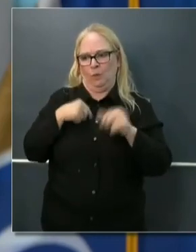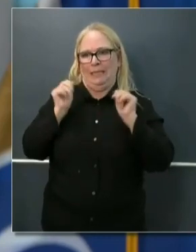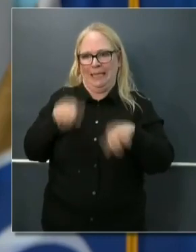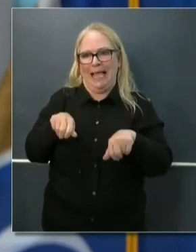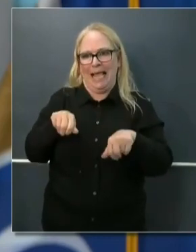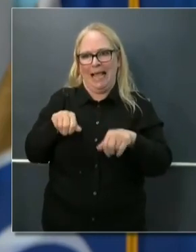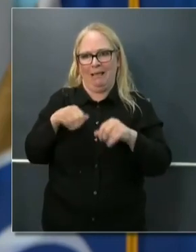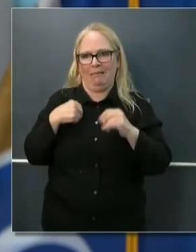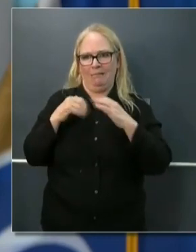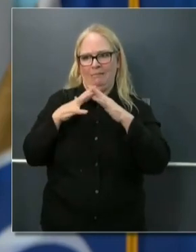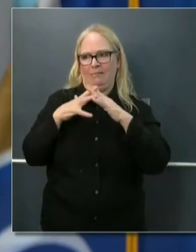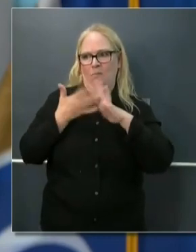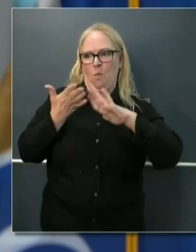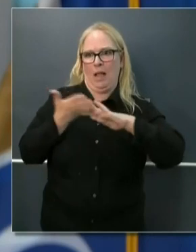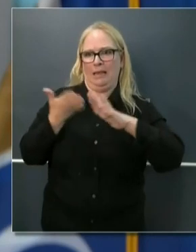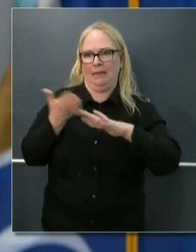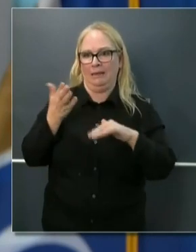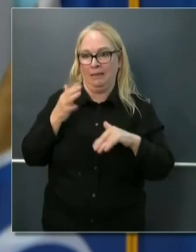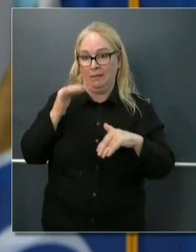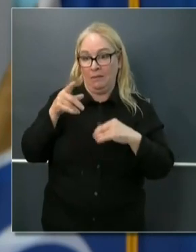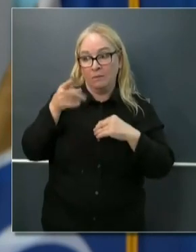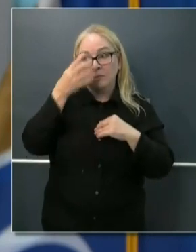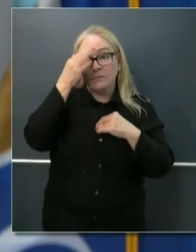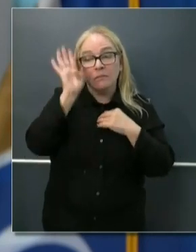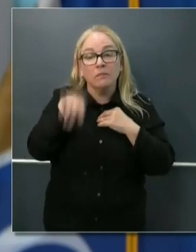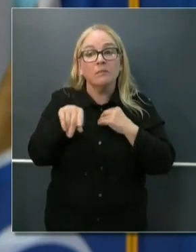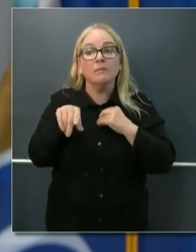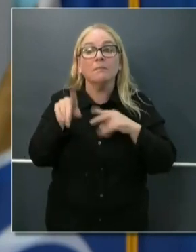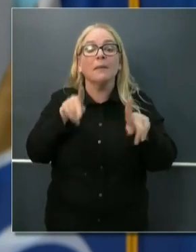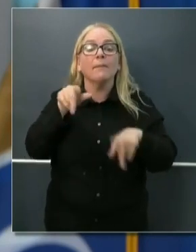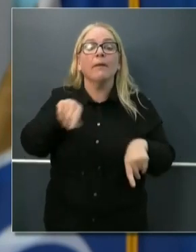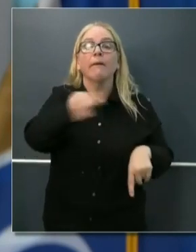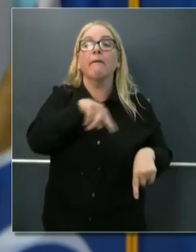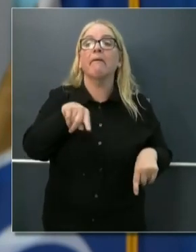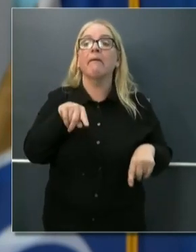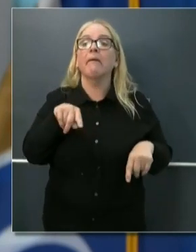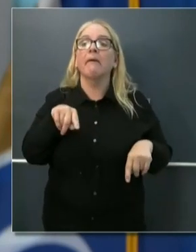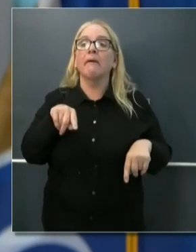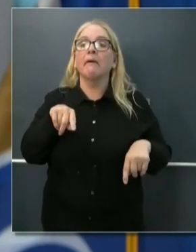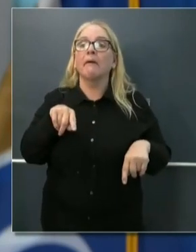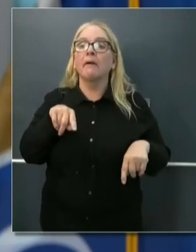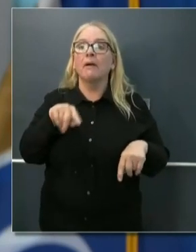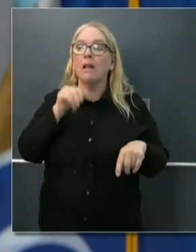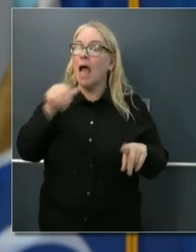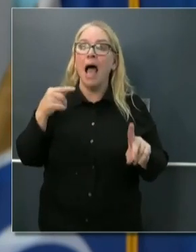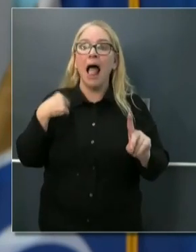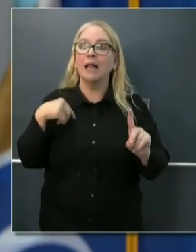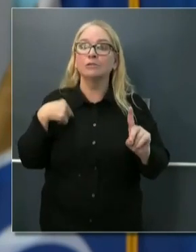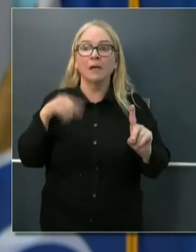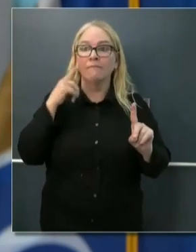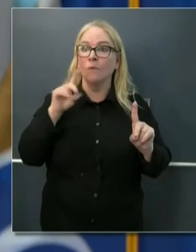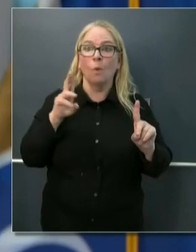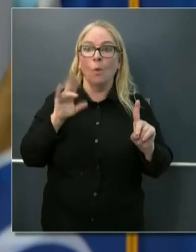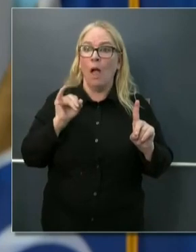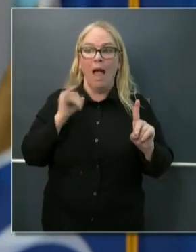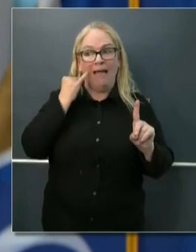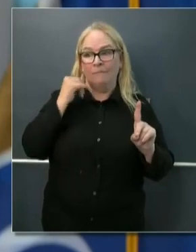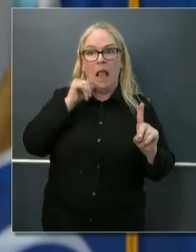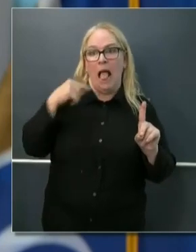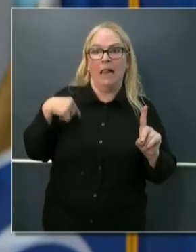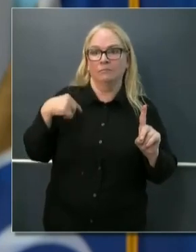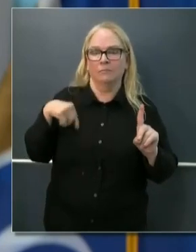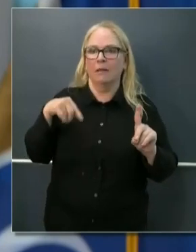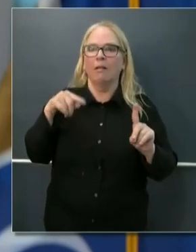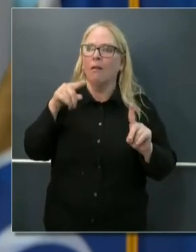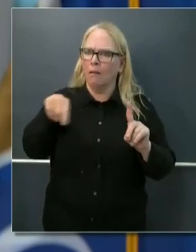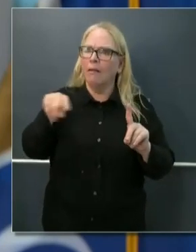and operationalized. As you know, those are the individuals that otherwise are not eligible for unemployment insurance that are in